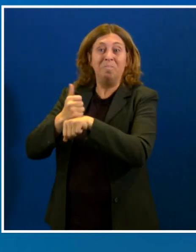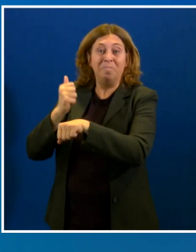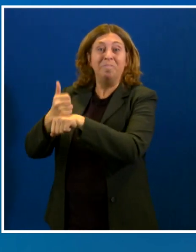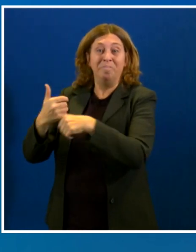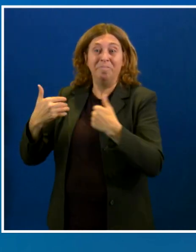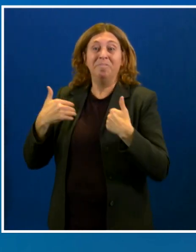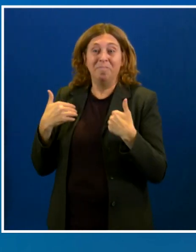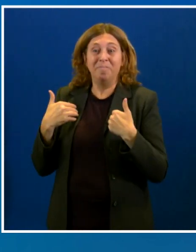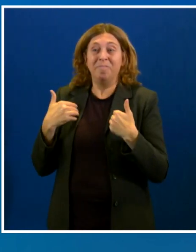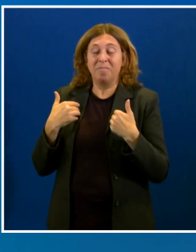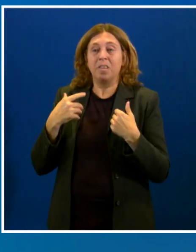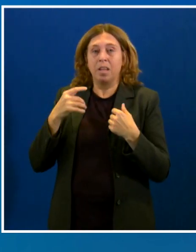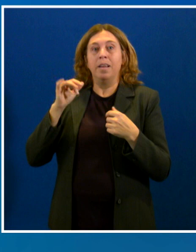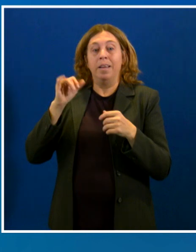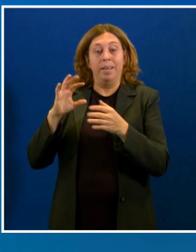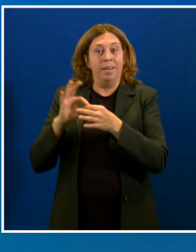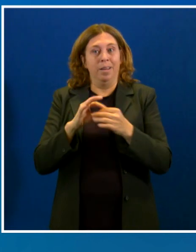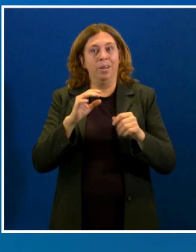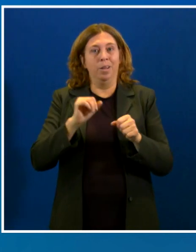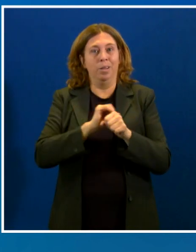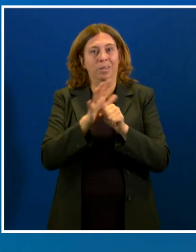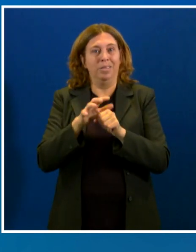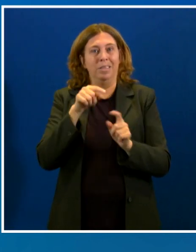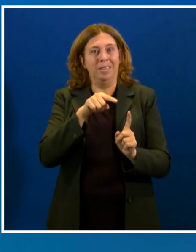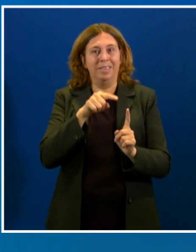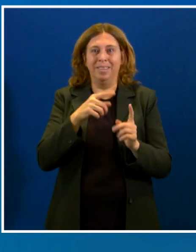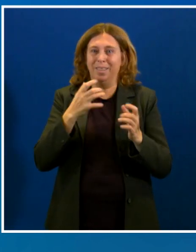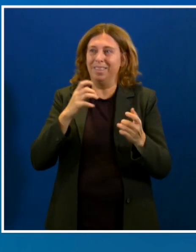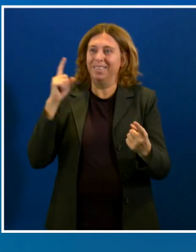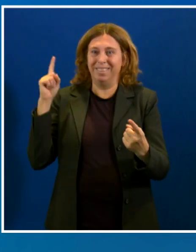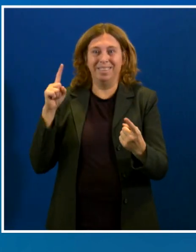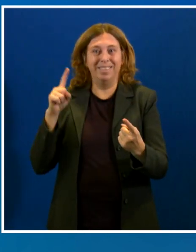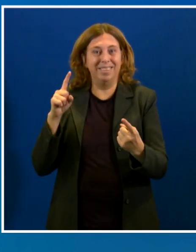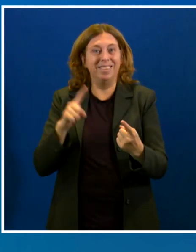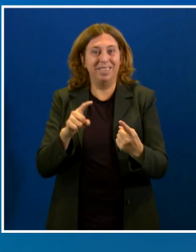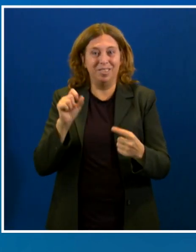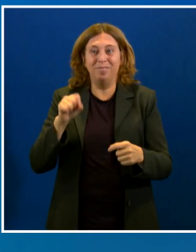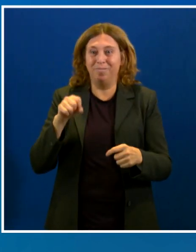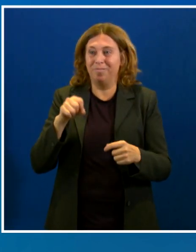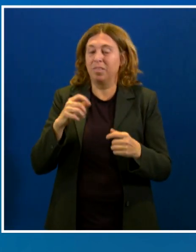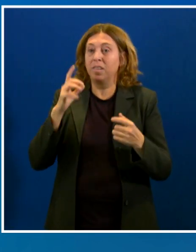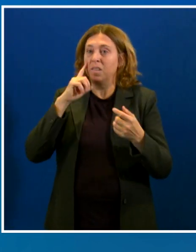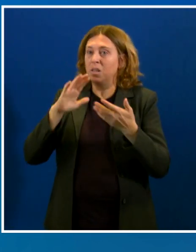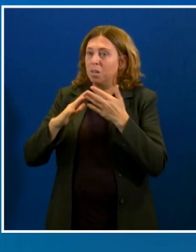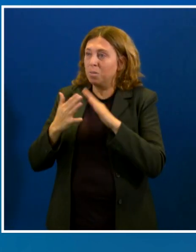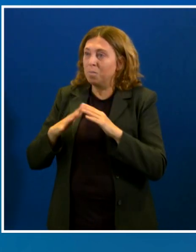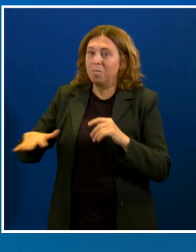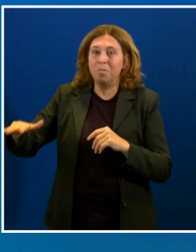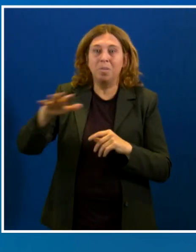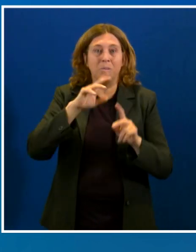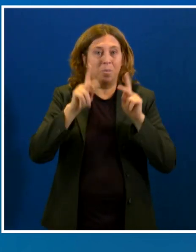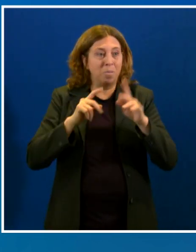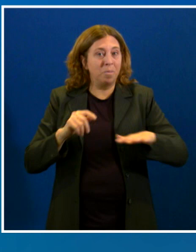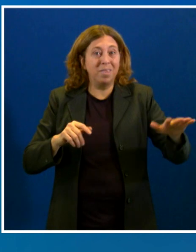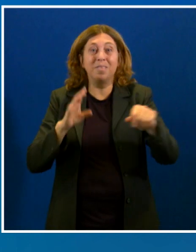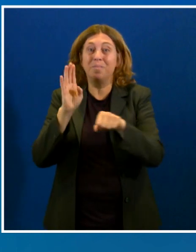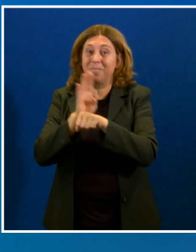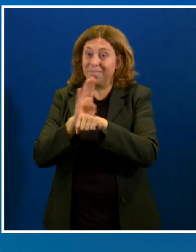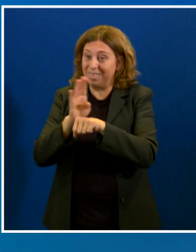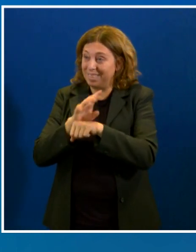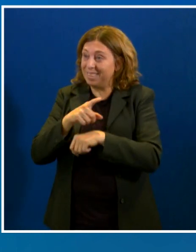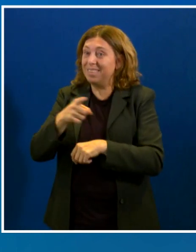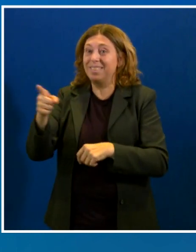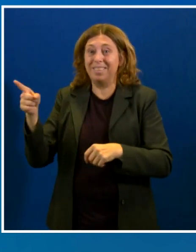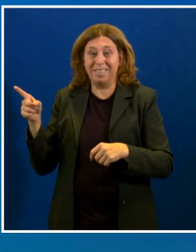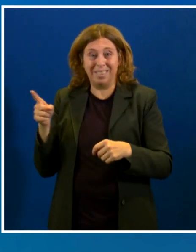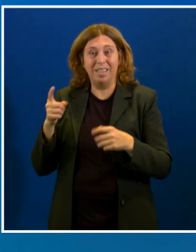the pandemic so our community, our residents, our businesses can all regain their interactive life, but also to